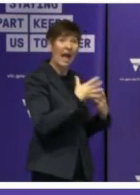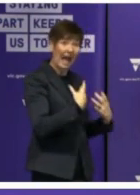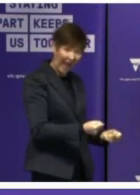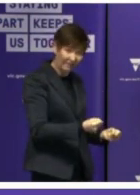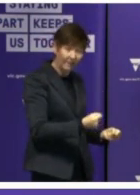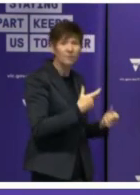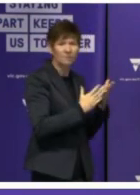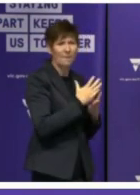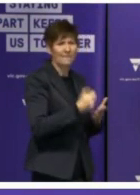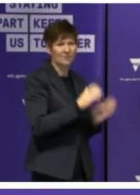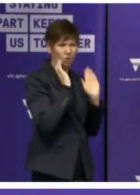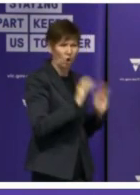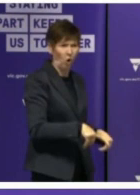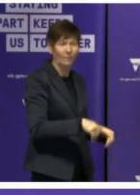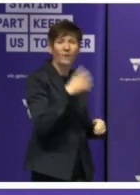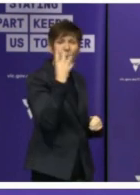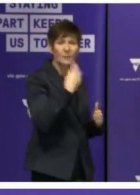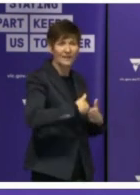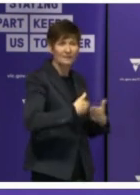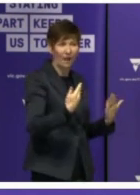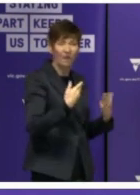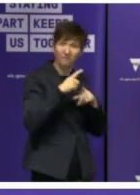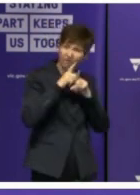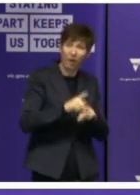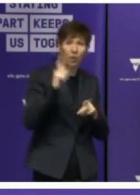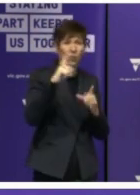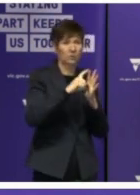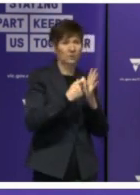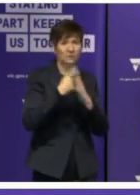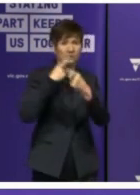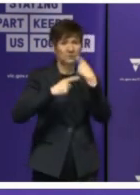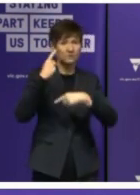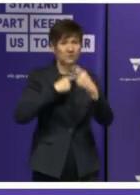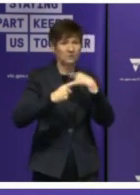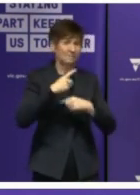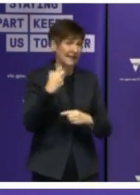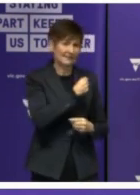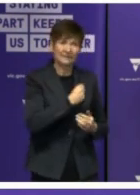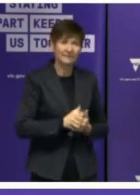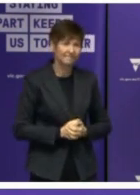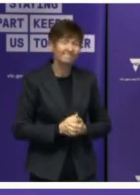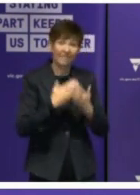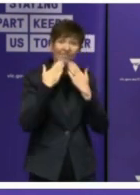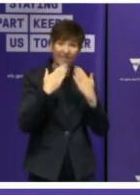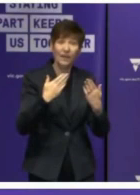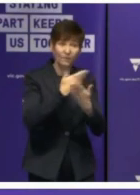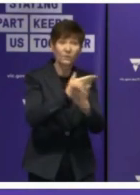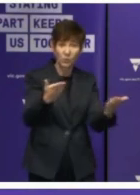strategy working. And again, I thank the very large numbers of Victorians who are coming forward and getting tested. There are